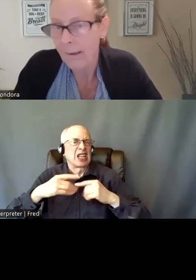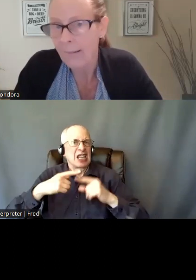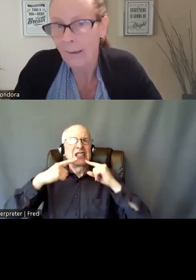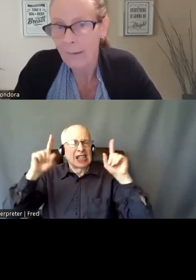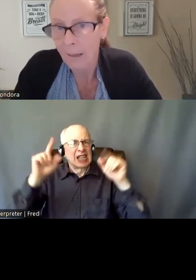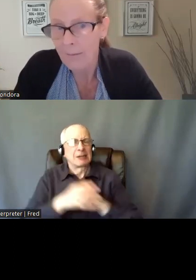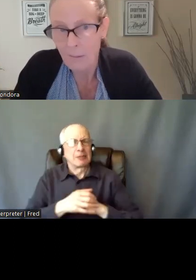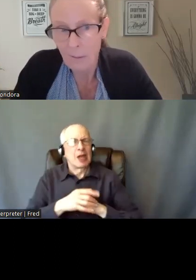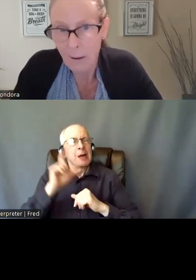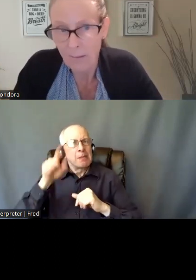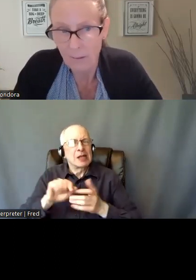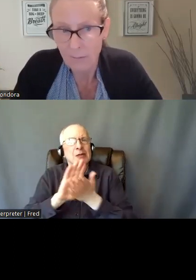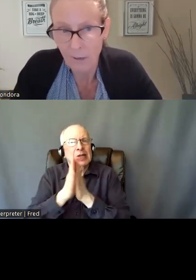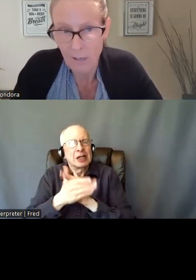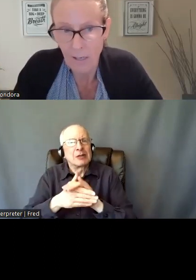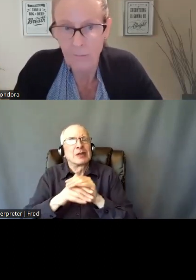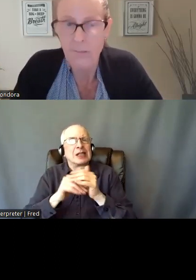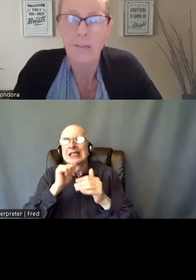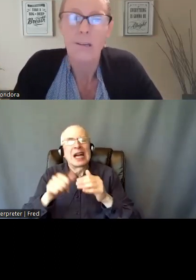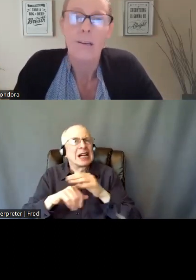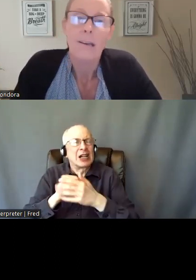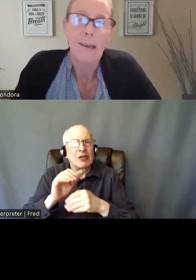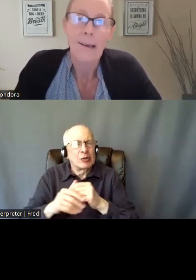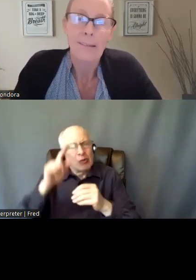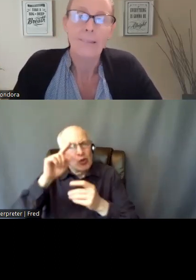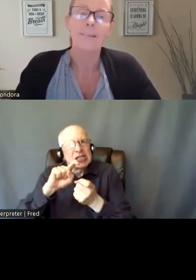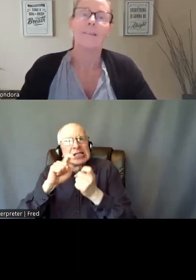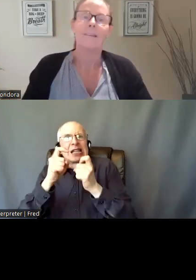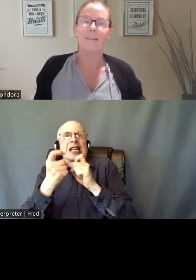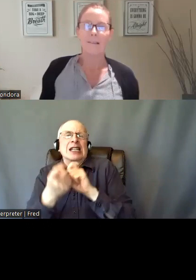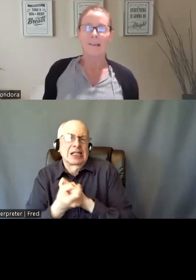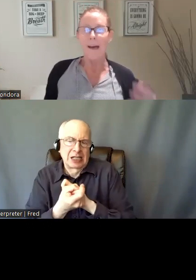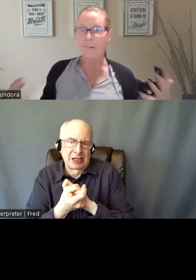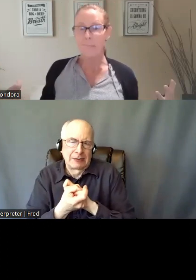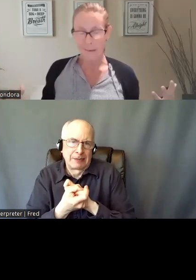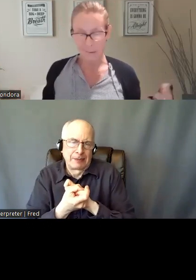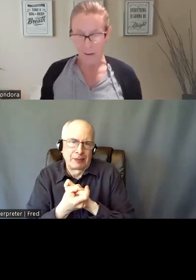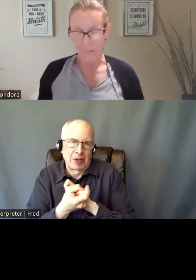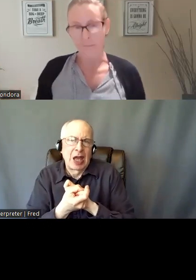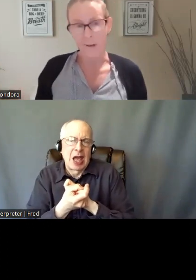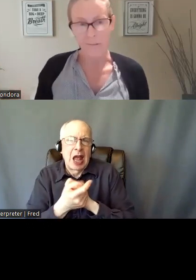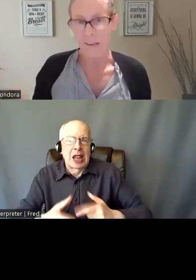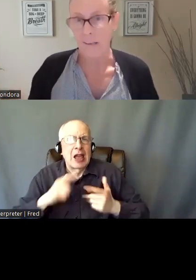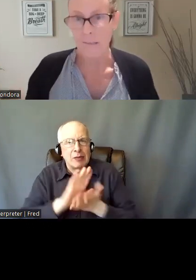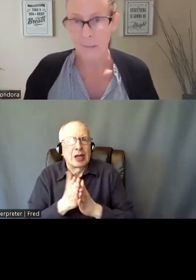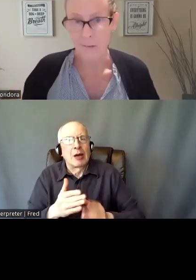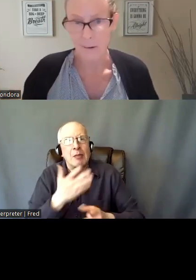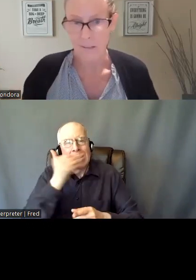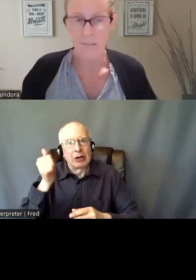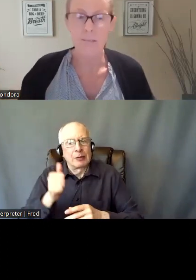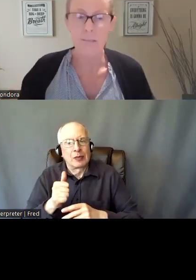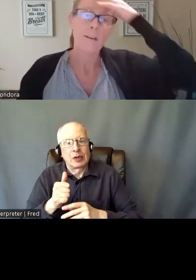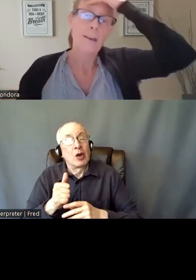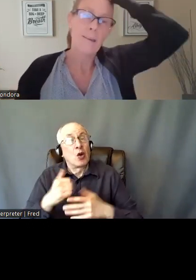and create the kind of lives that we want to for ourselves. And inevitably, recovery involves taking some of